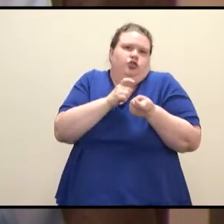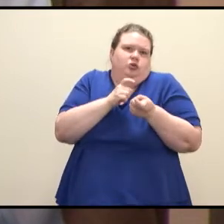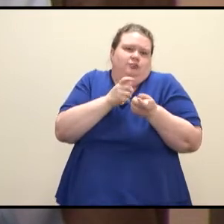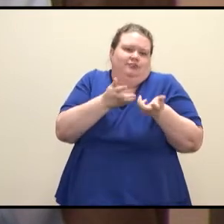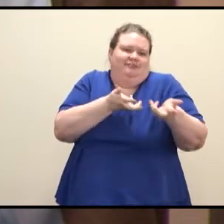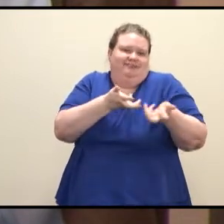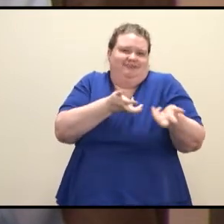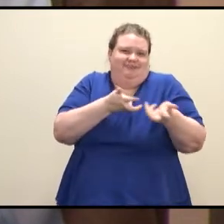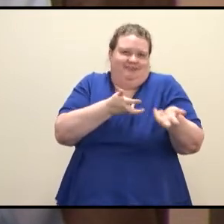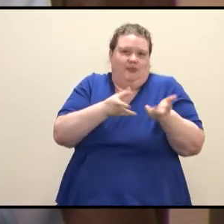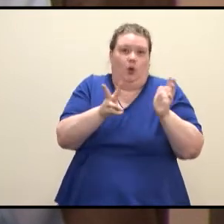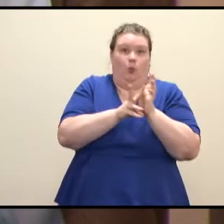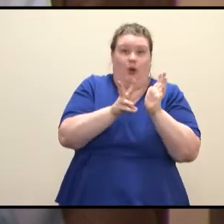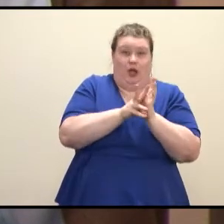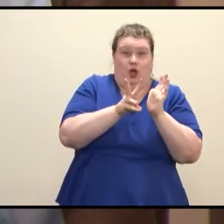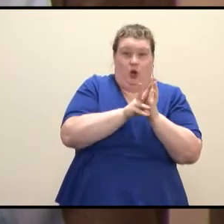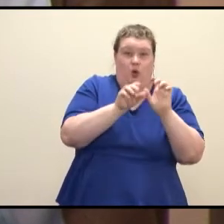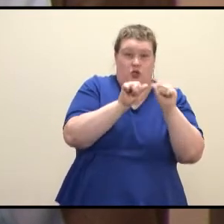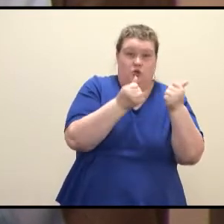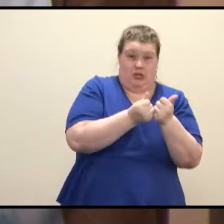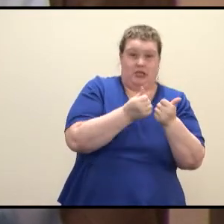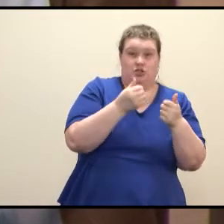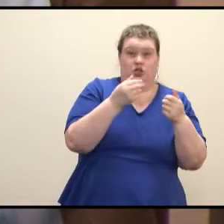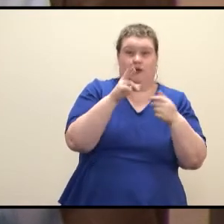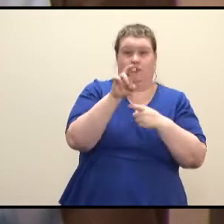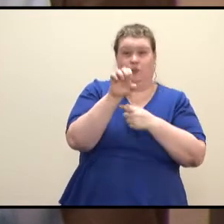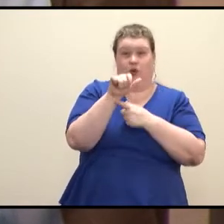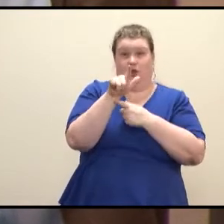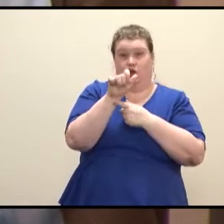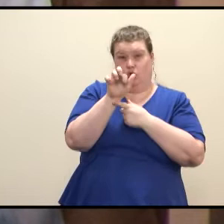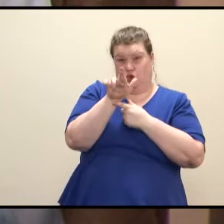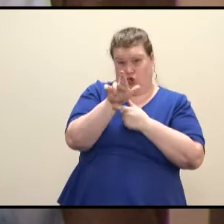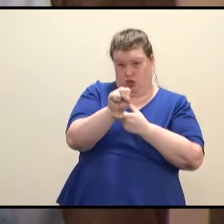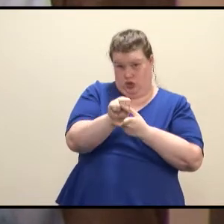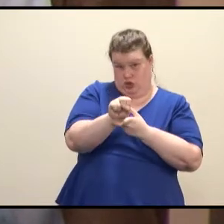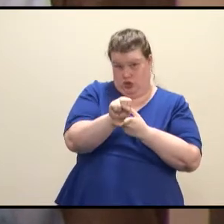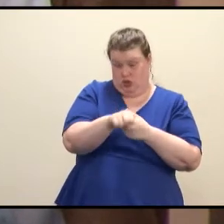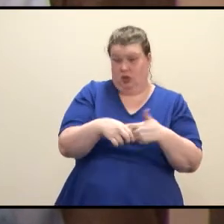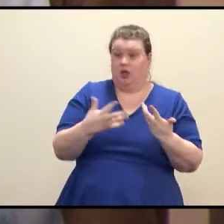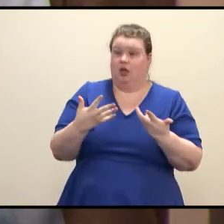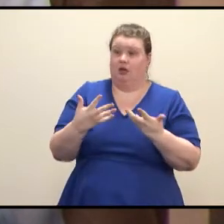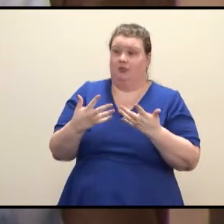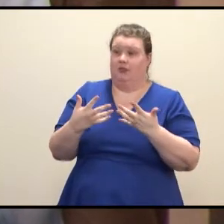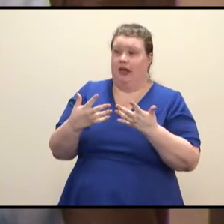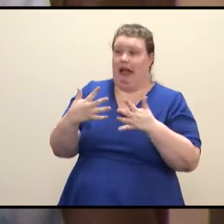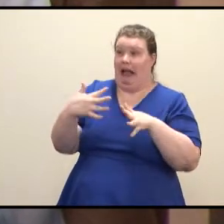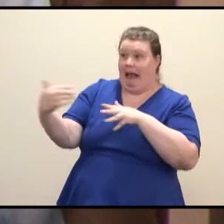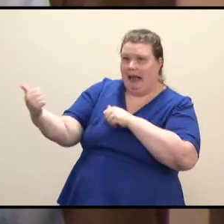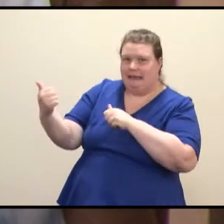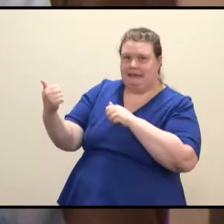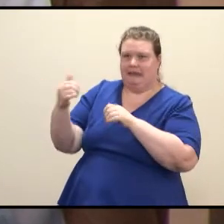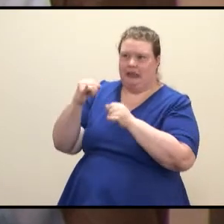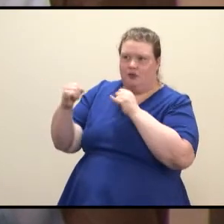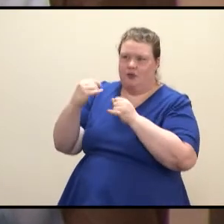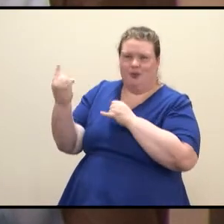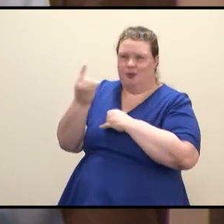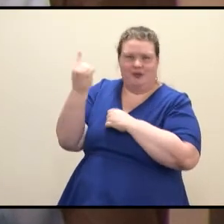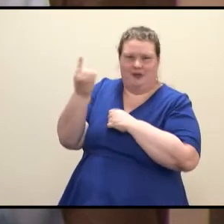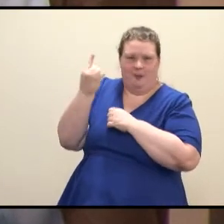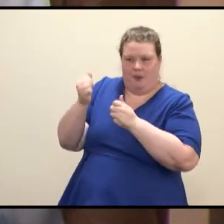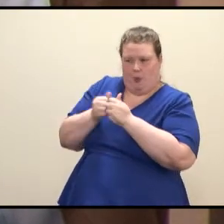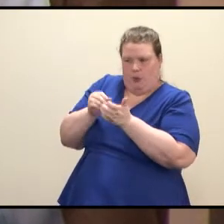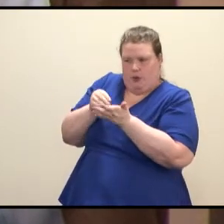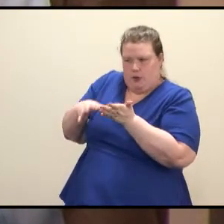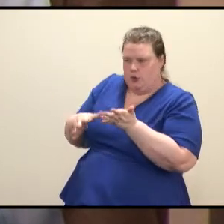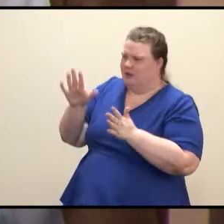Realtors, but I'd also like to find out whether it's exit interviews or something, what was the decision, what